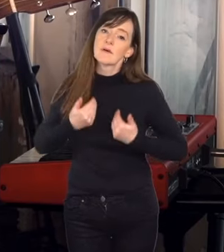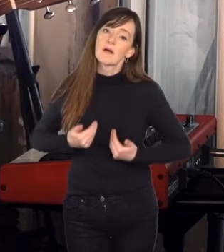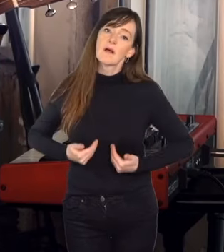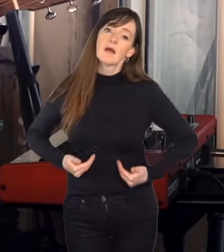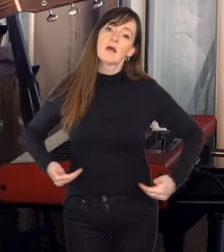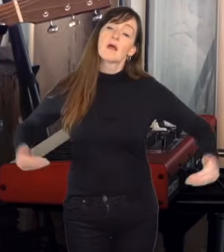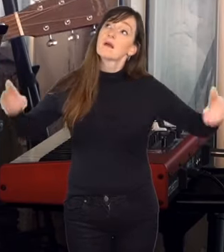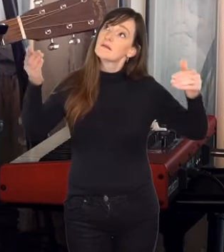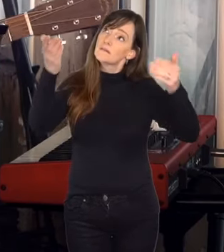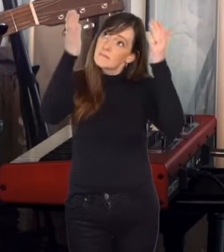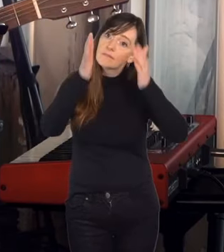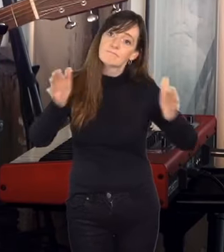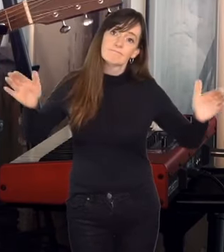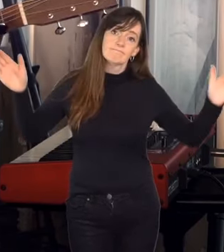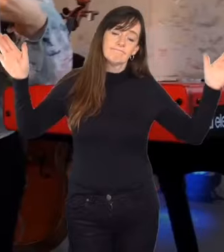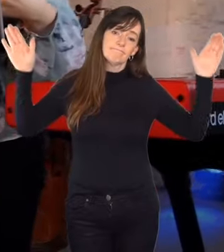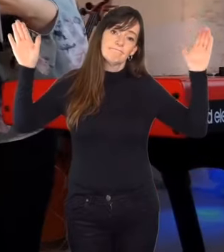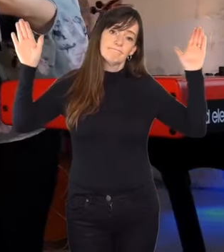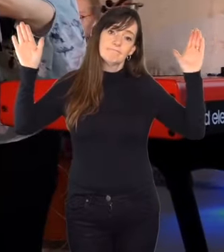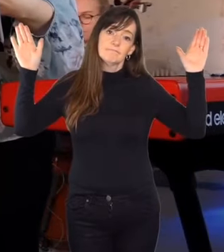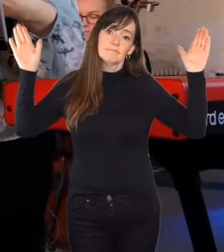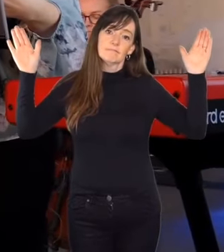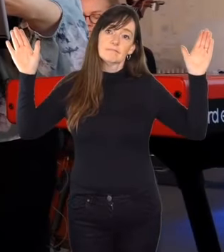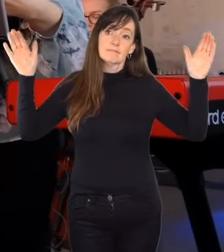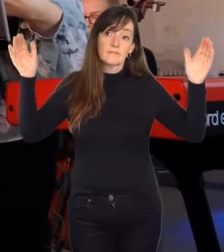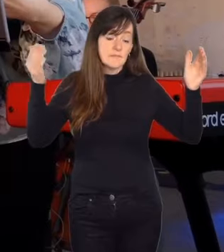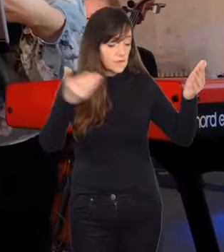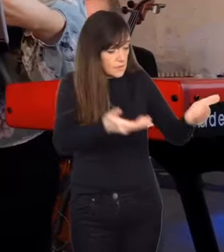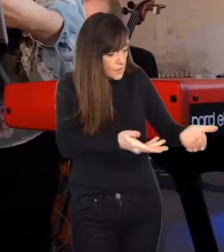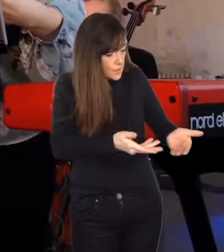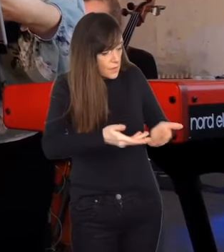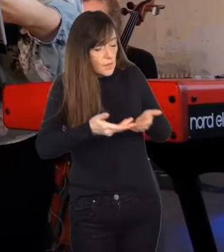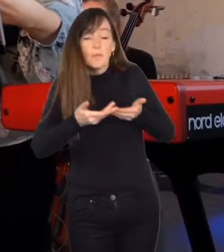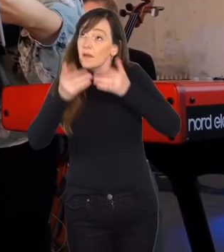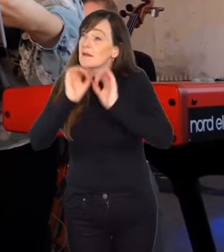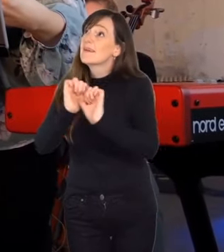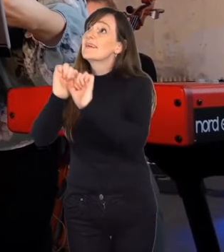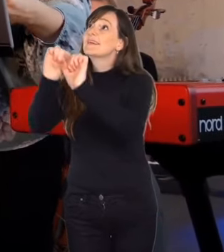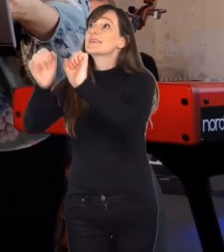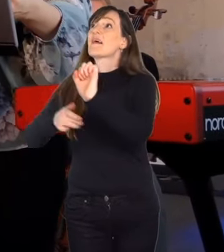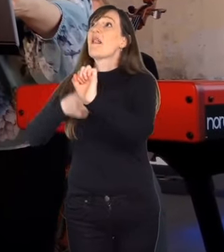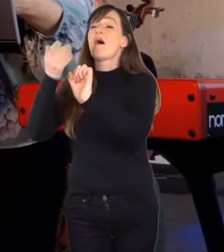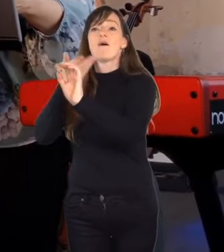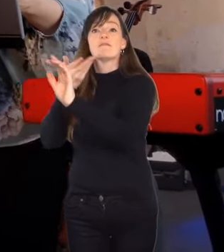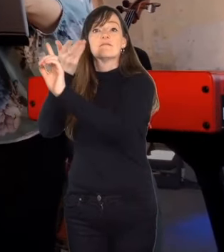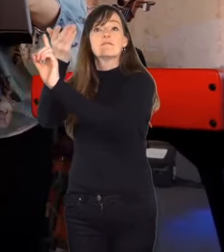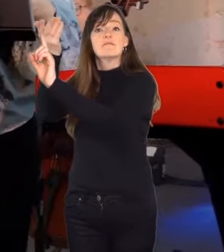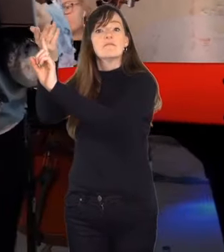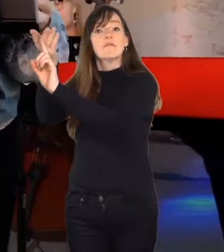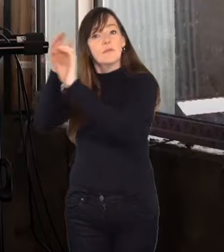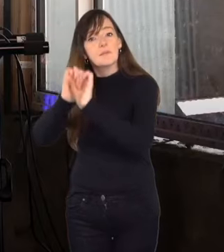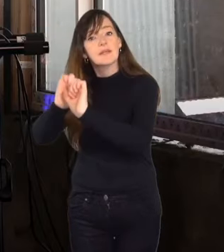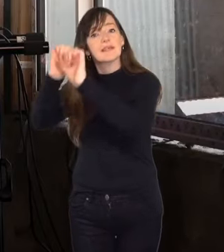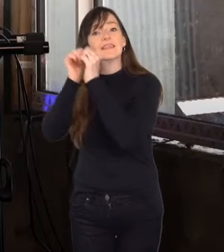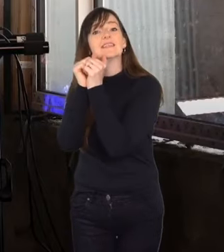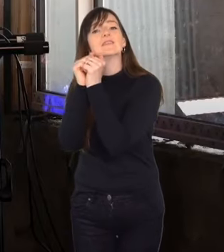Redeemer paid the price. He took it to be his alone,